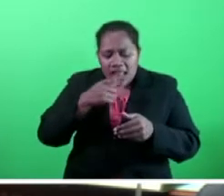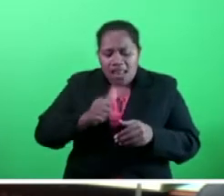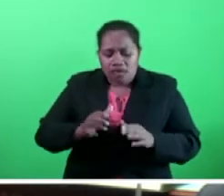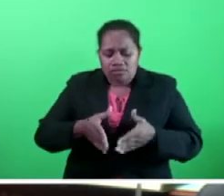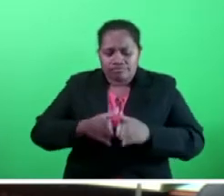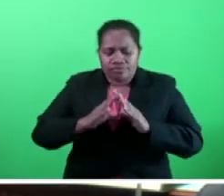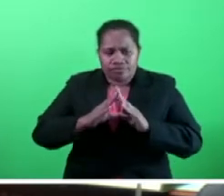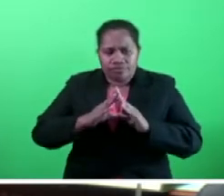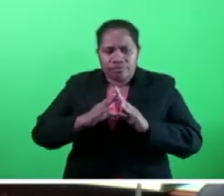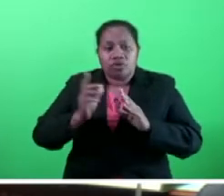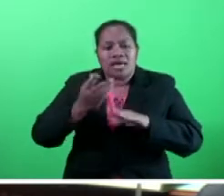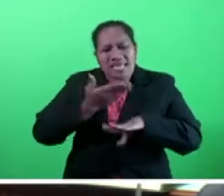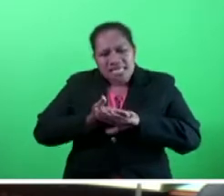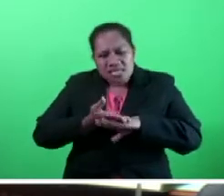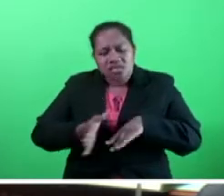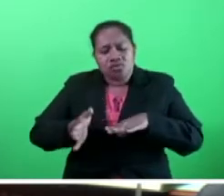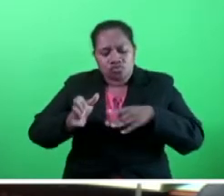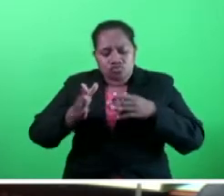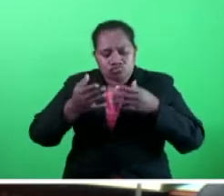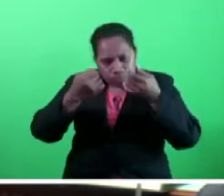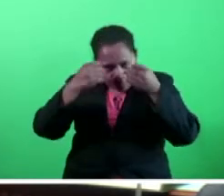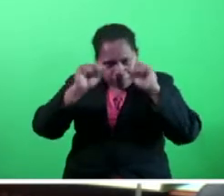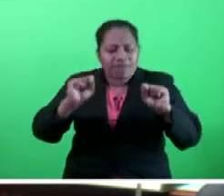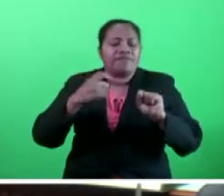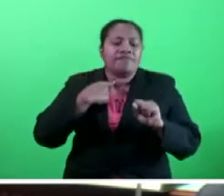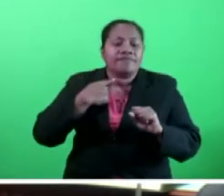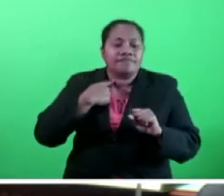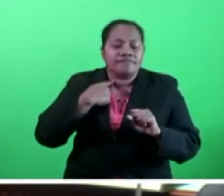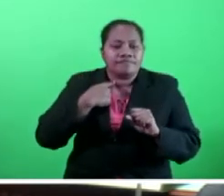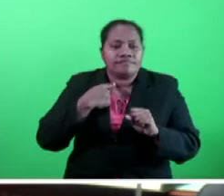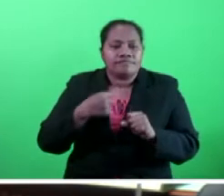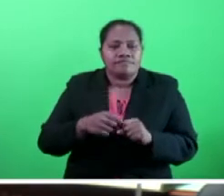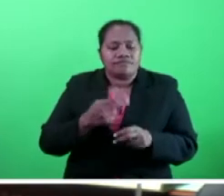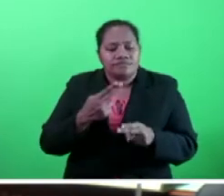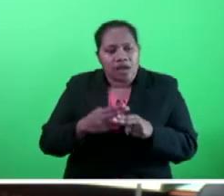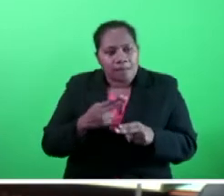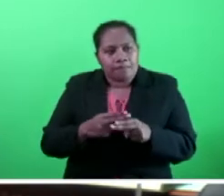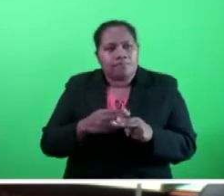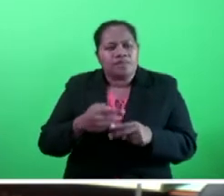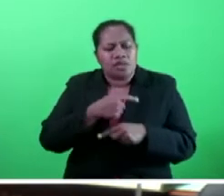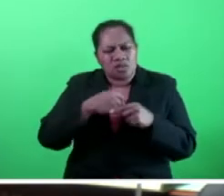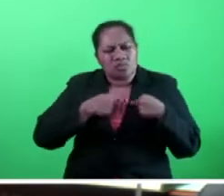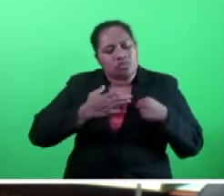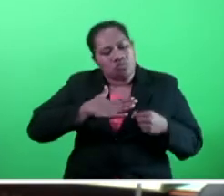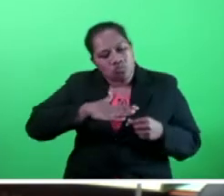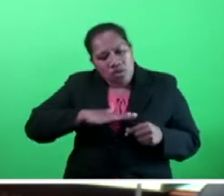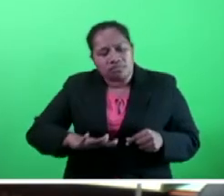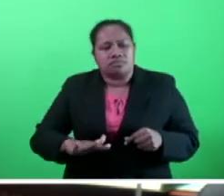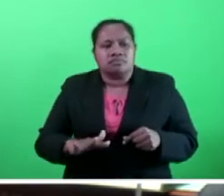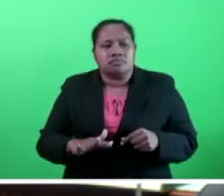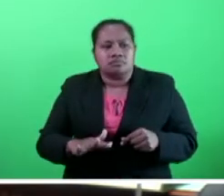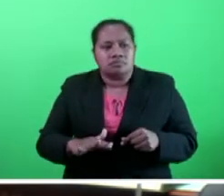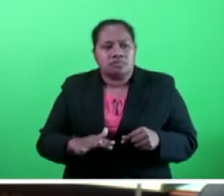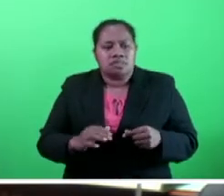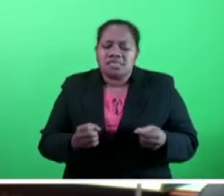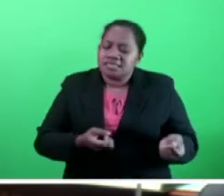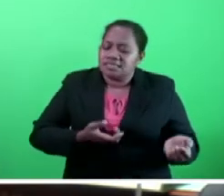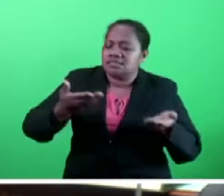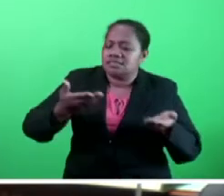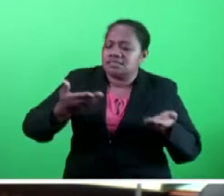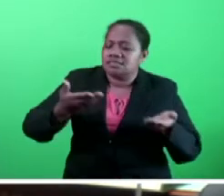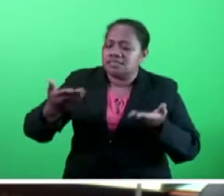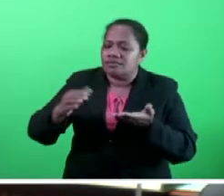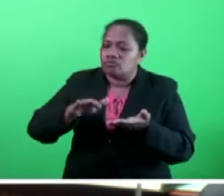cattle farmers have shown interest. We have got a database done, and we would want to give it out to them, the